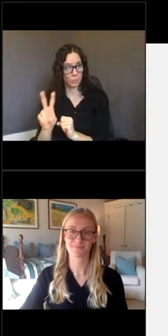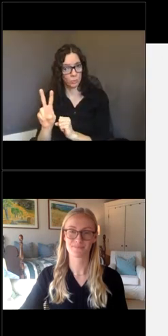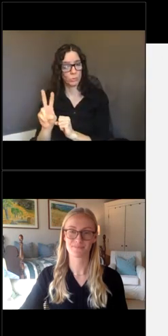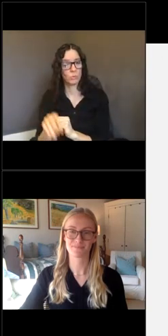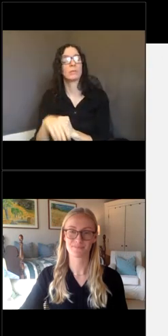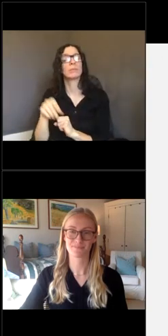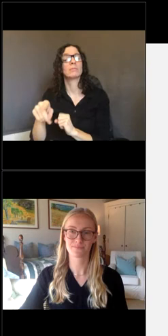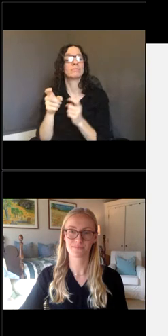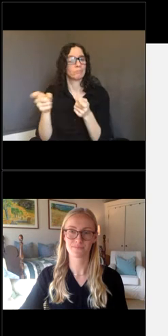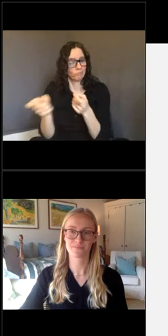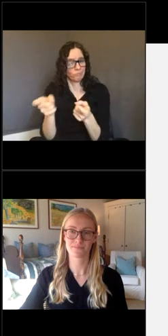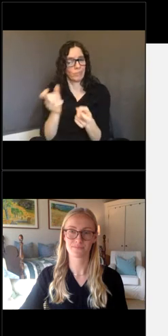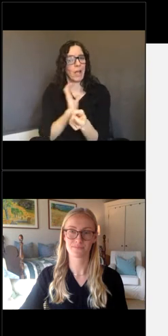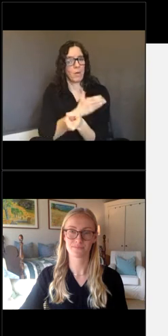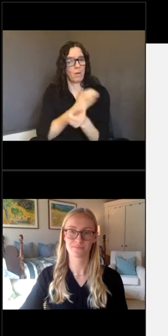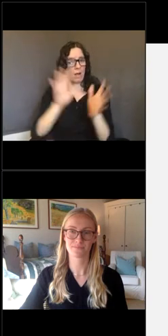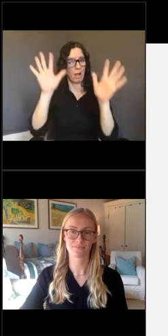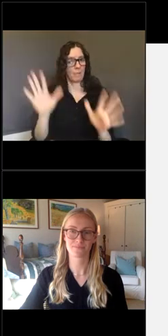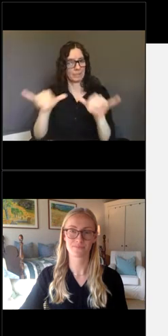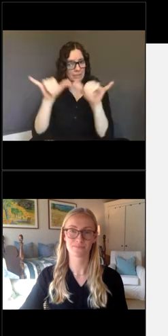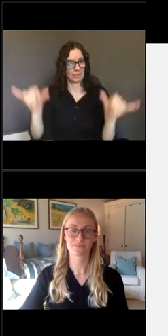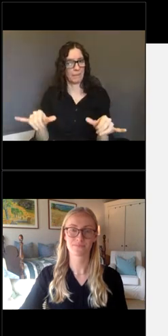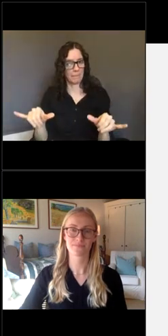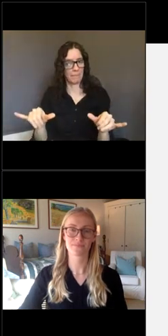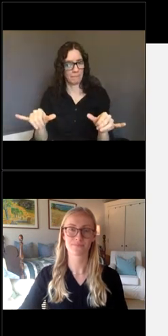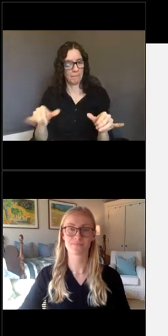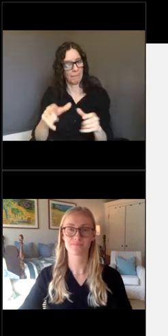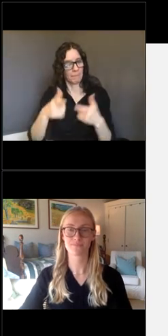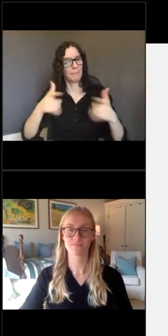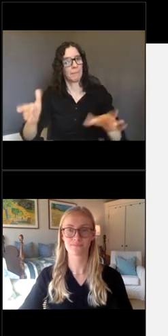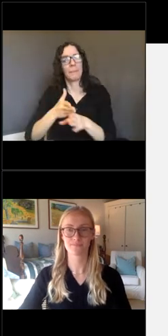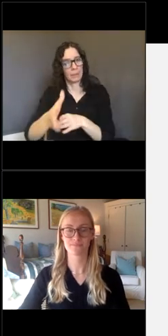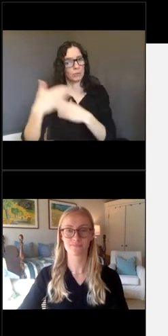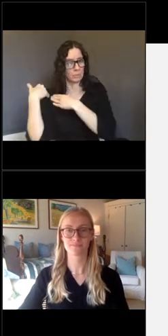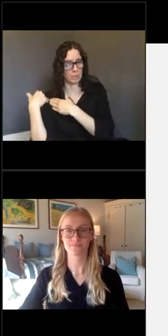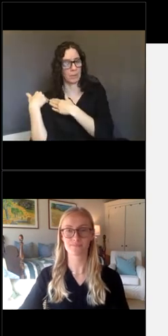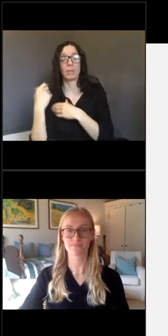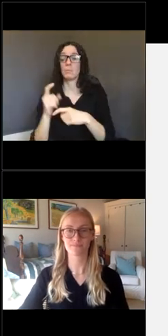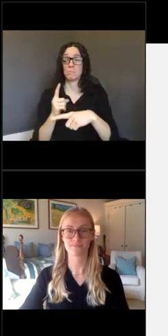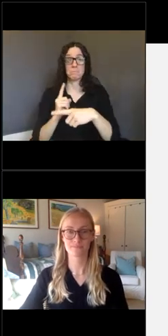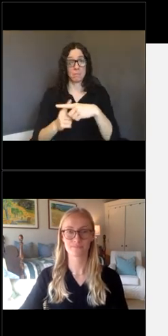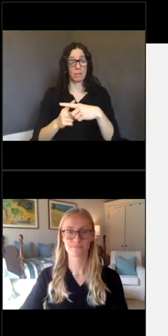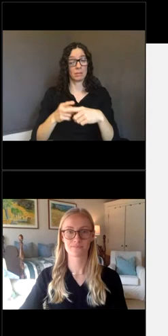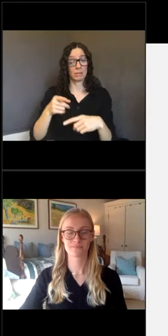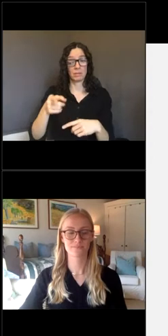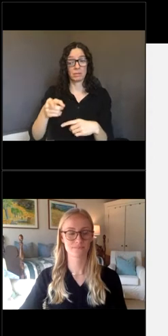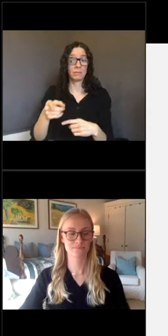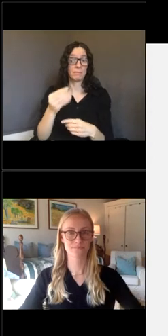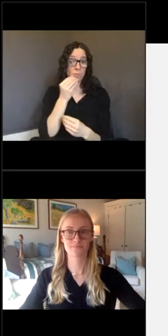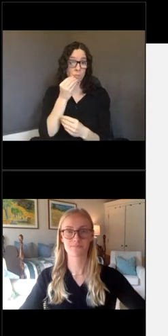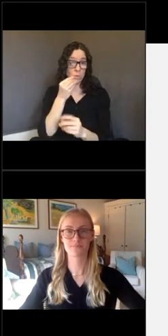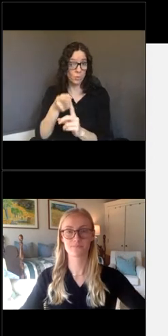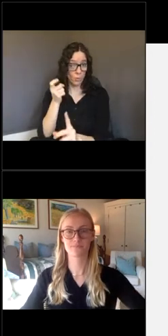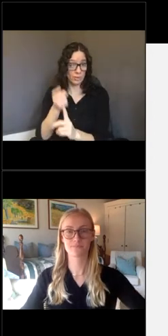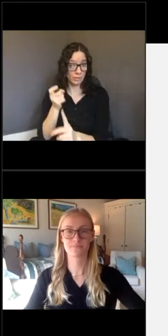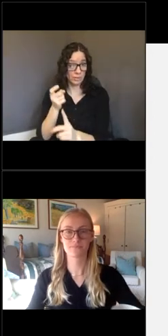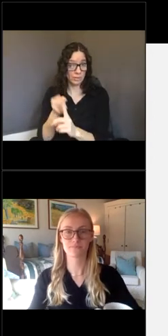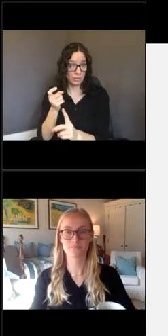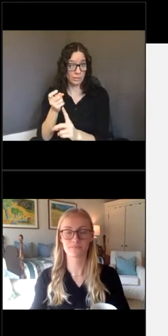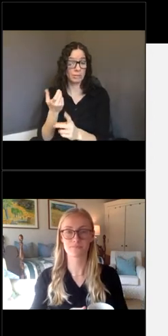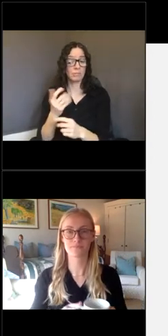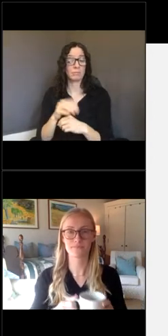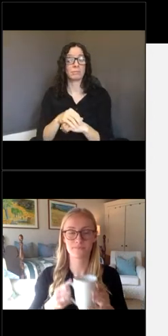as we know, in major ways. It is also a major food source. It contributes as part